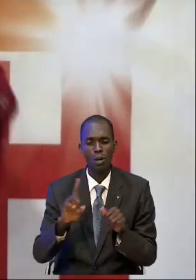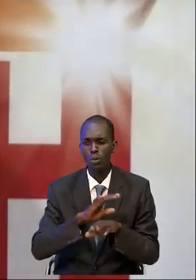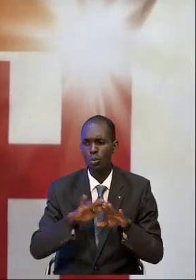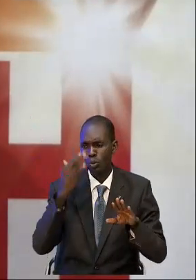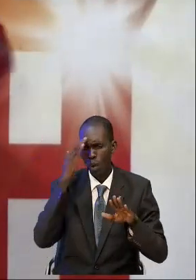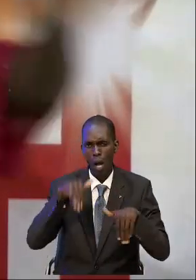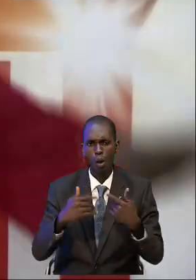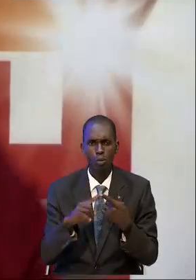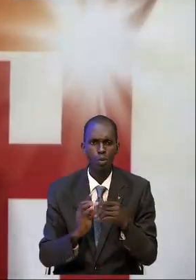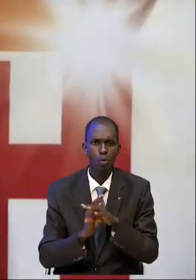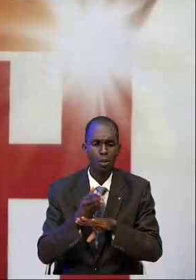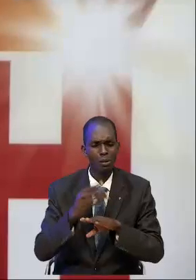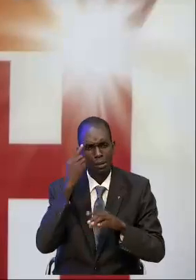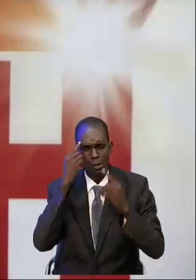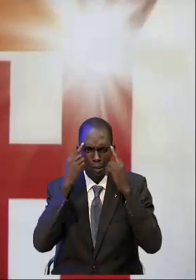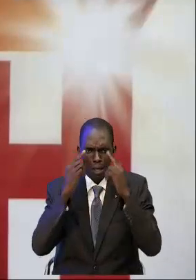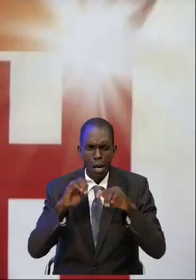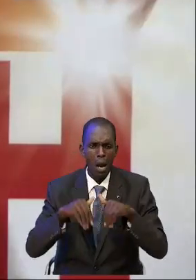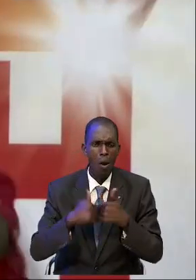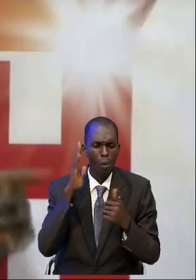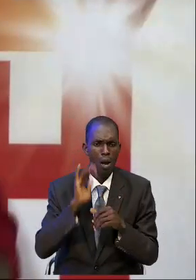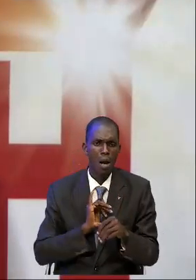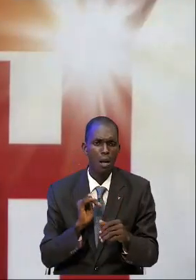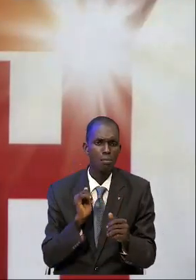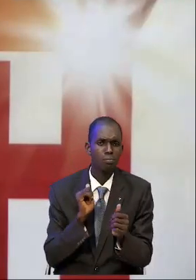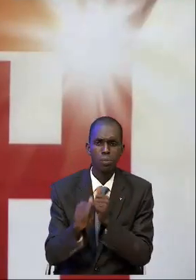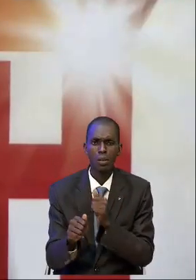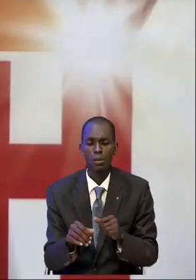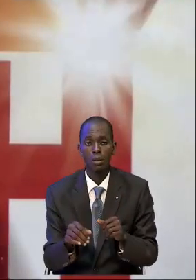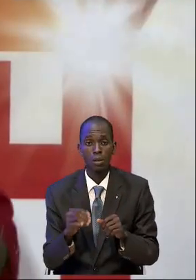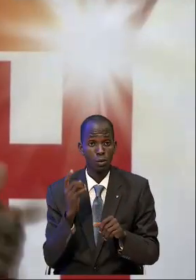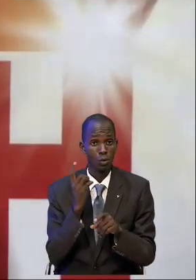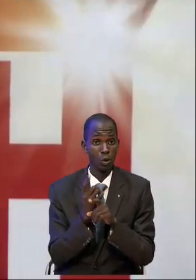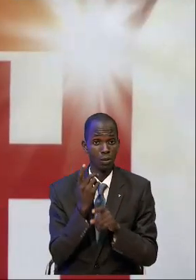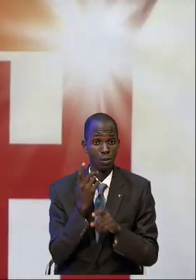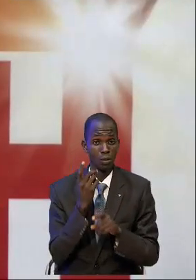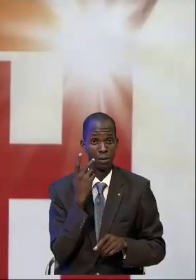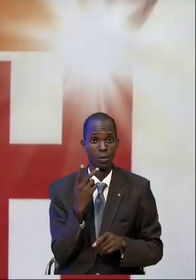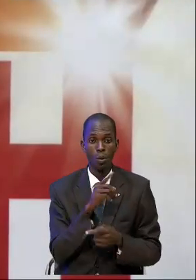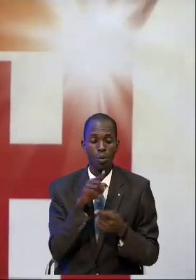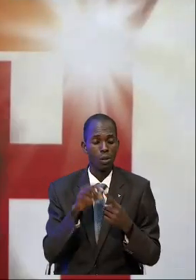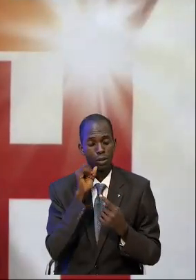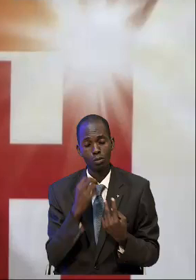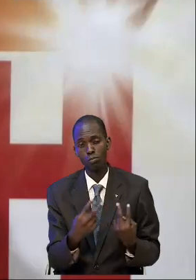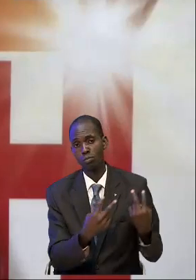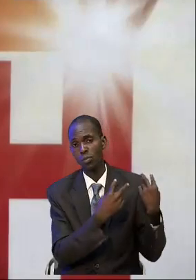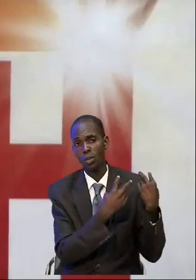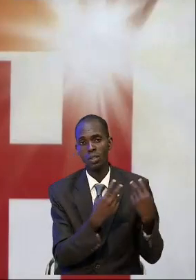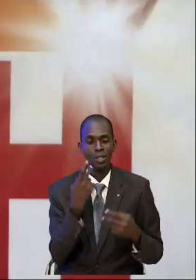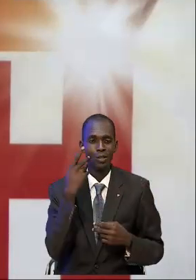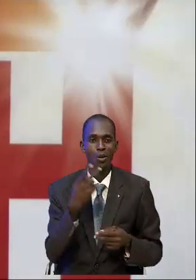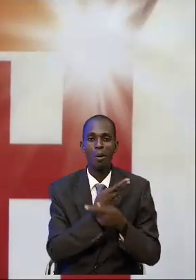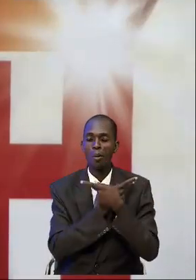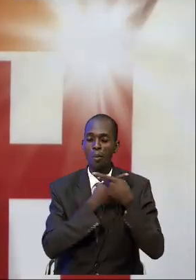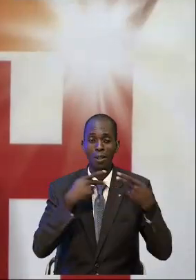there's floor everywhere, and I don't know where to pass. I said, where will I pass? My brethren, behold and